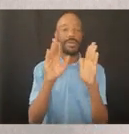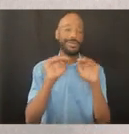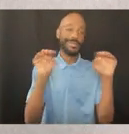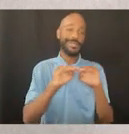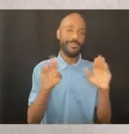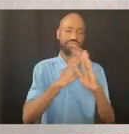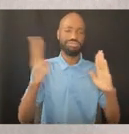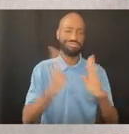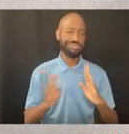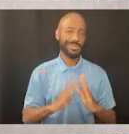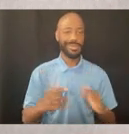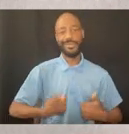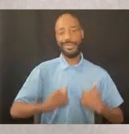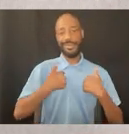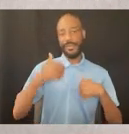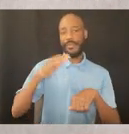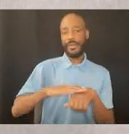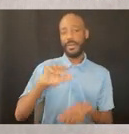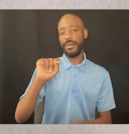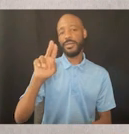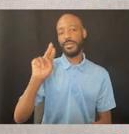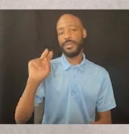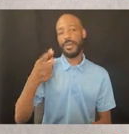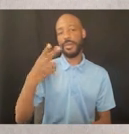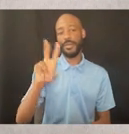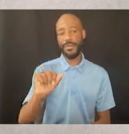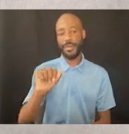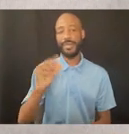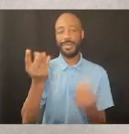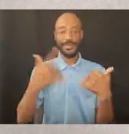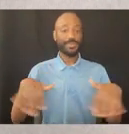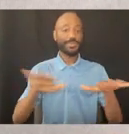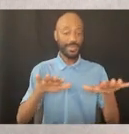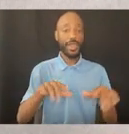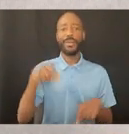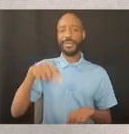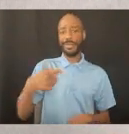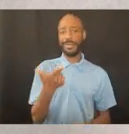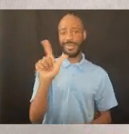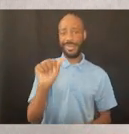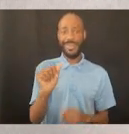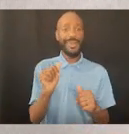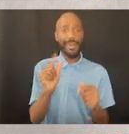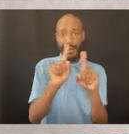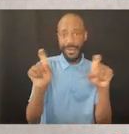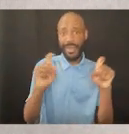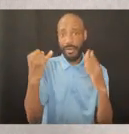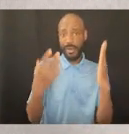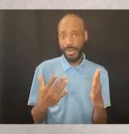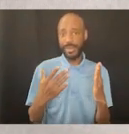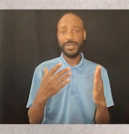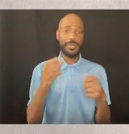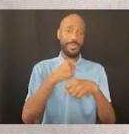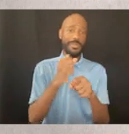land. The Plague Wear Gala has asked artists to make designs that ward off plagues of all